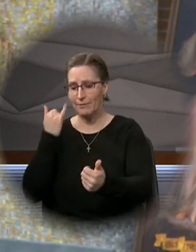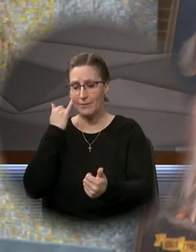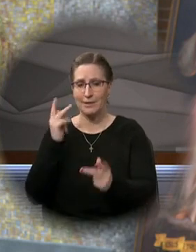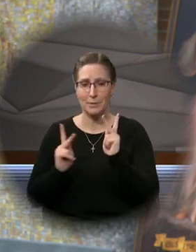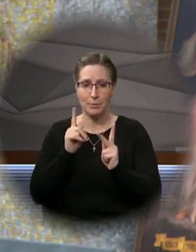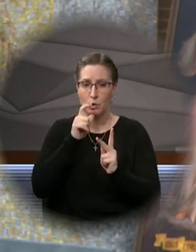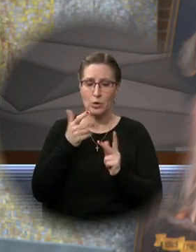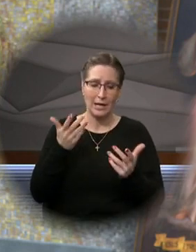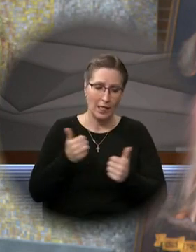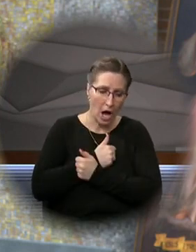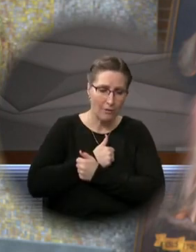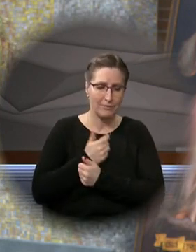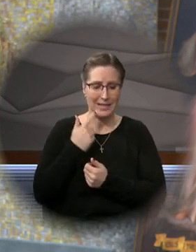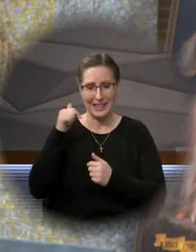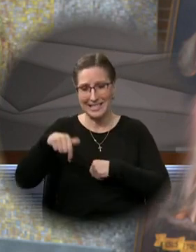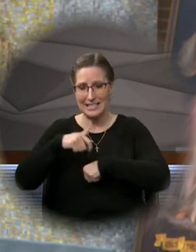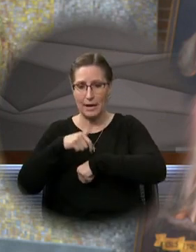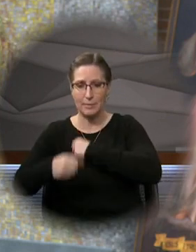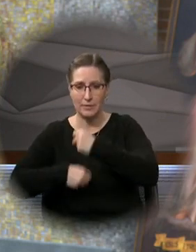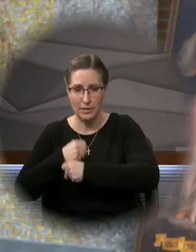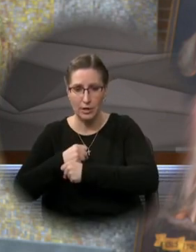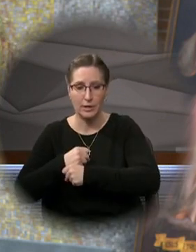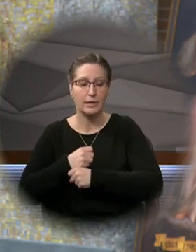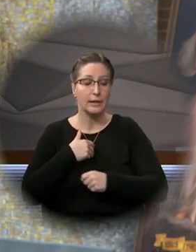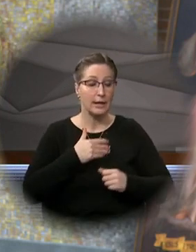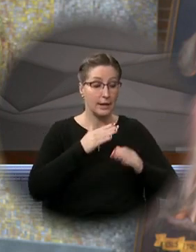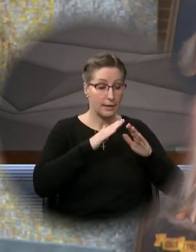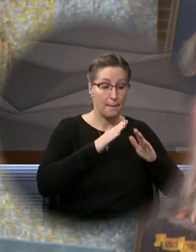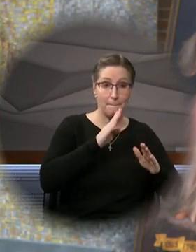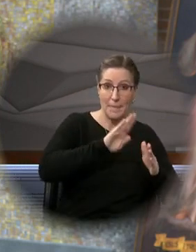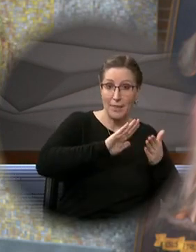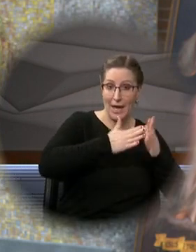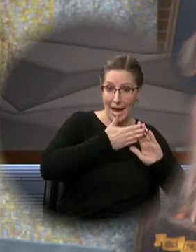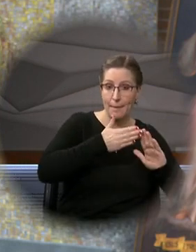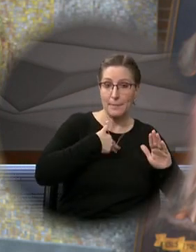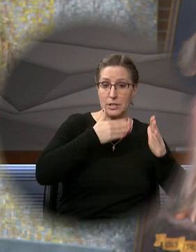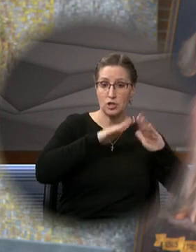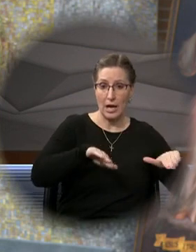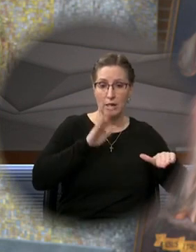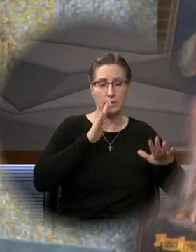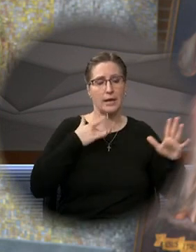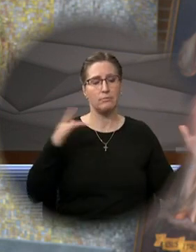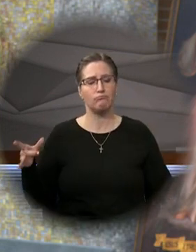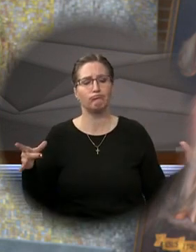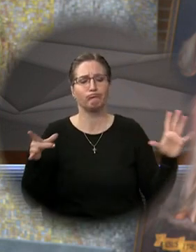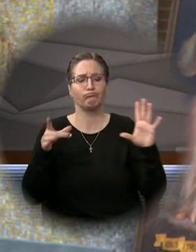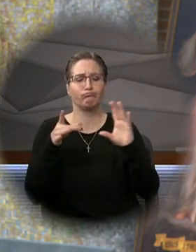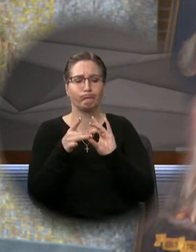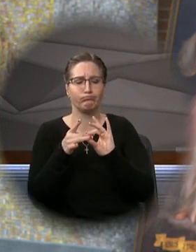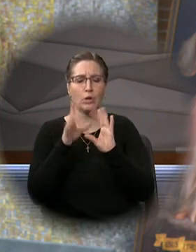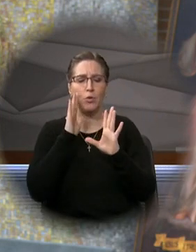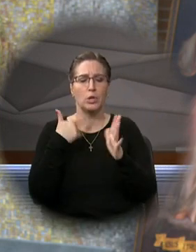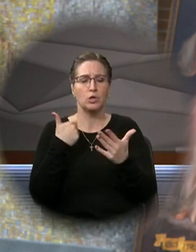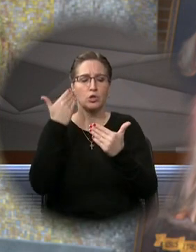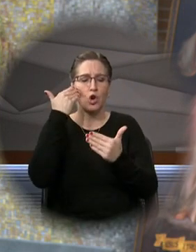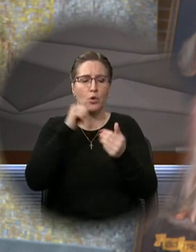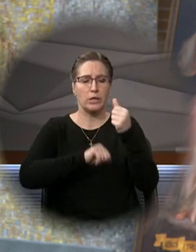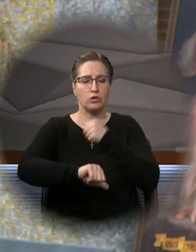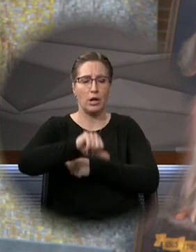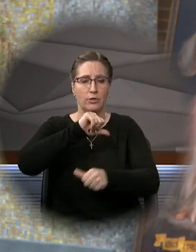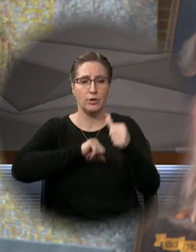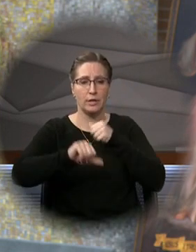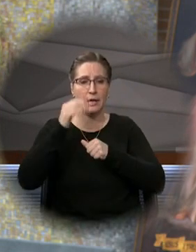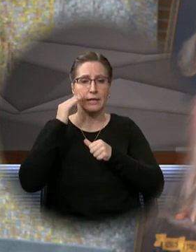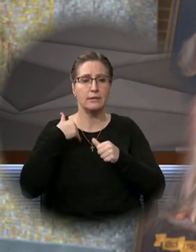love at this time of year, that the child of Bethlehem may draw them into the consoling warmth of his